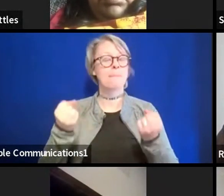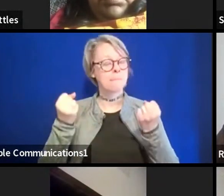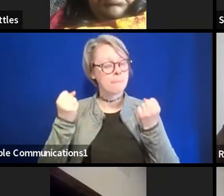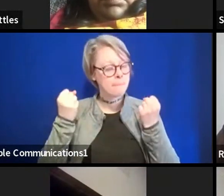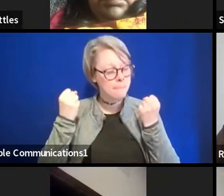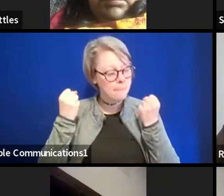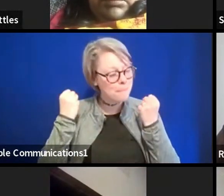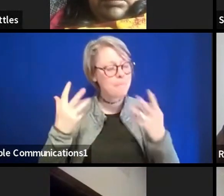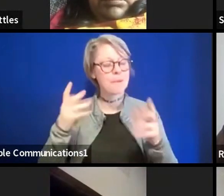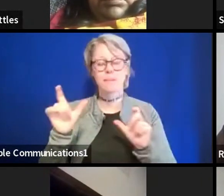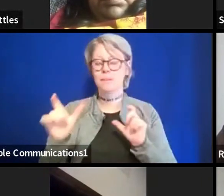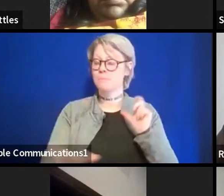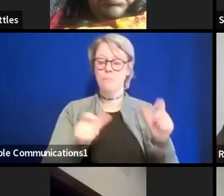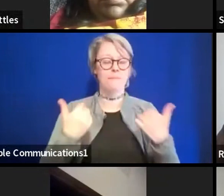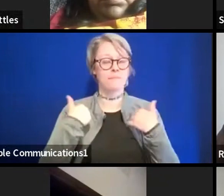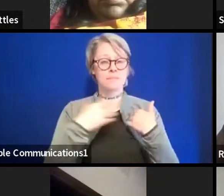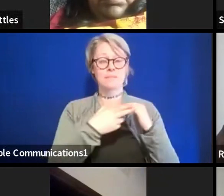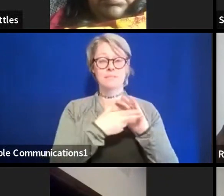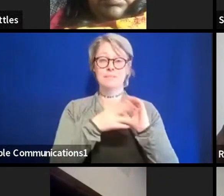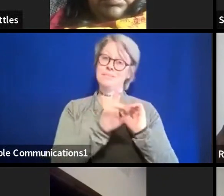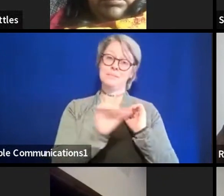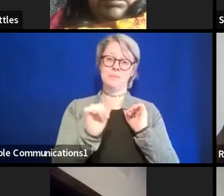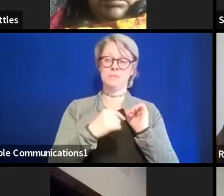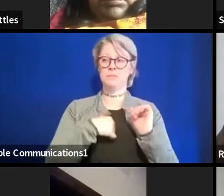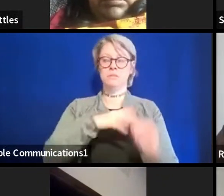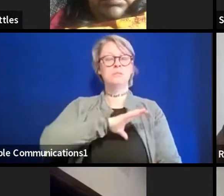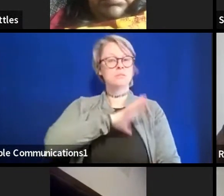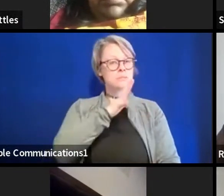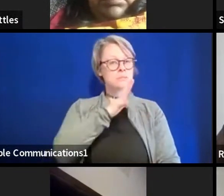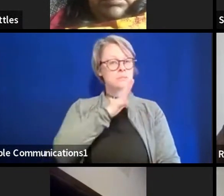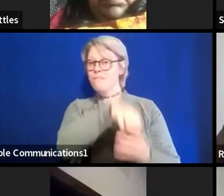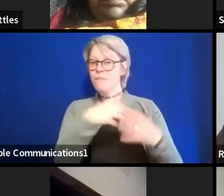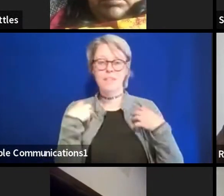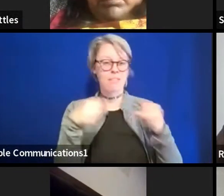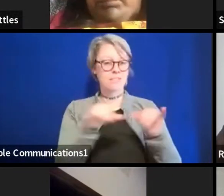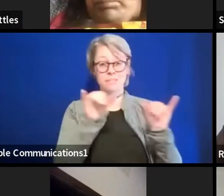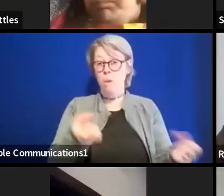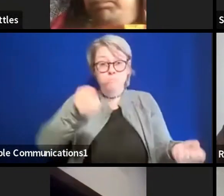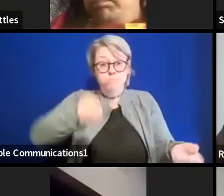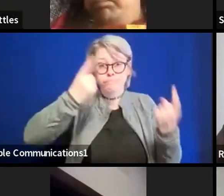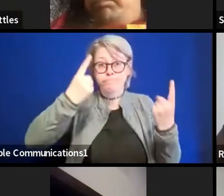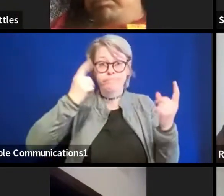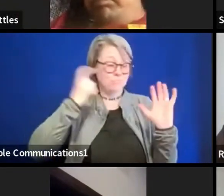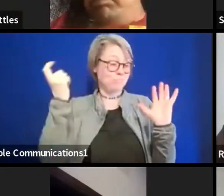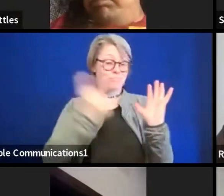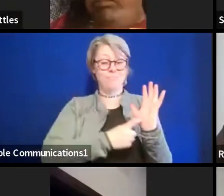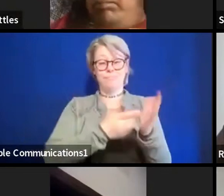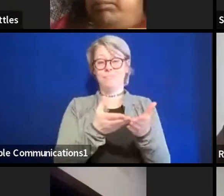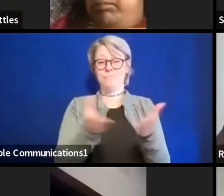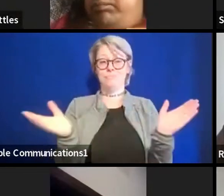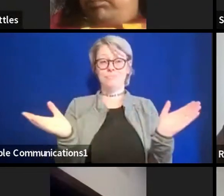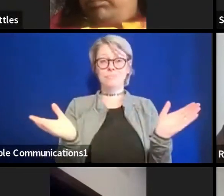disabilities don't want to have anything to do with the healthcare system. Hospitals